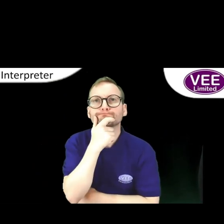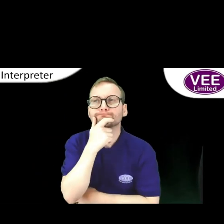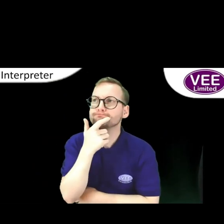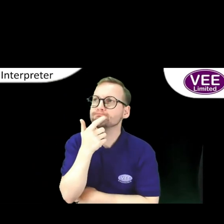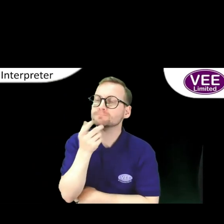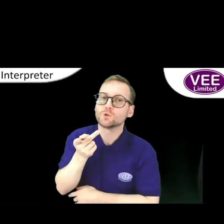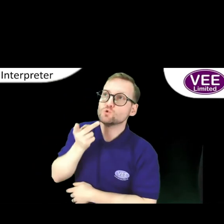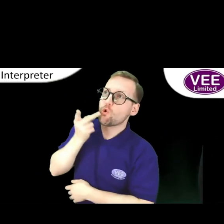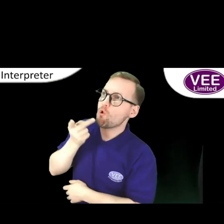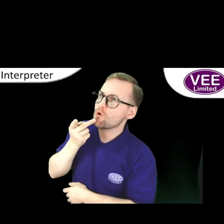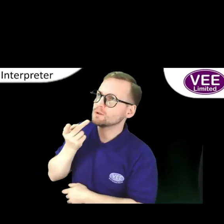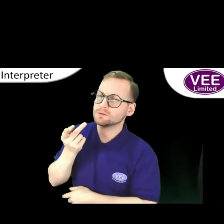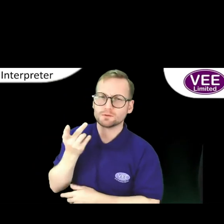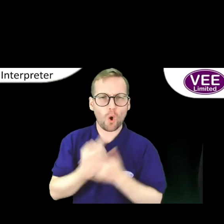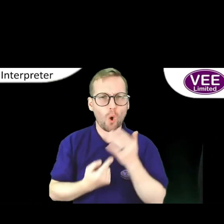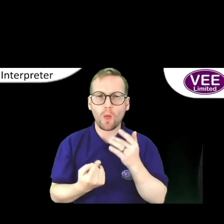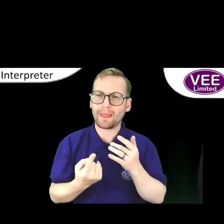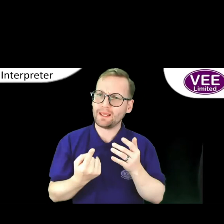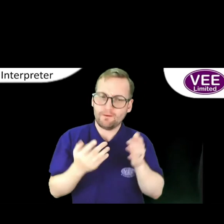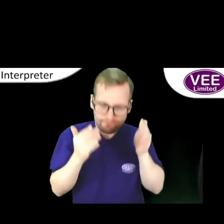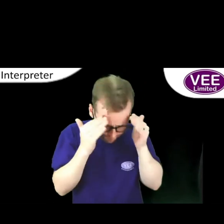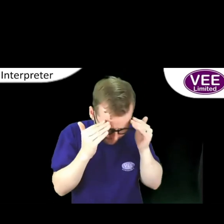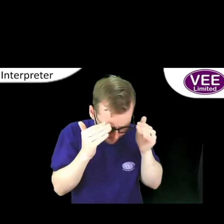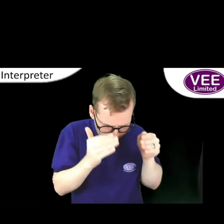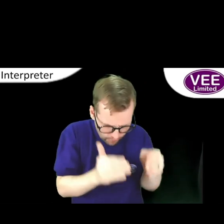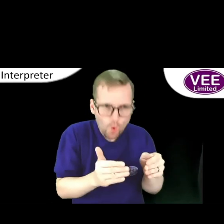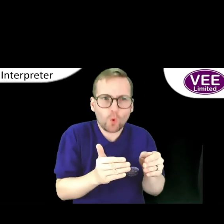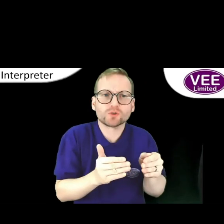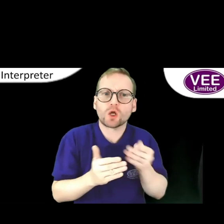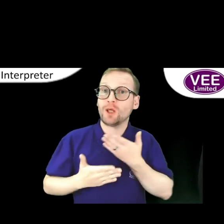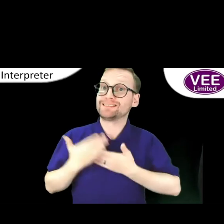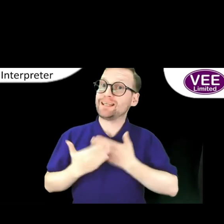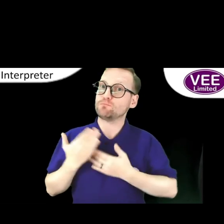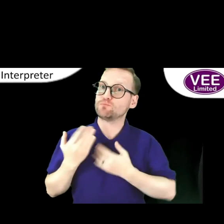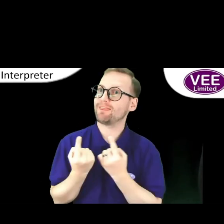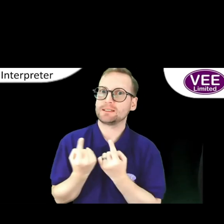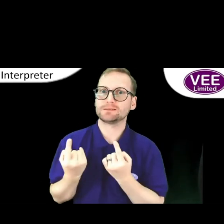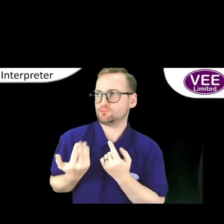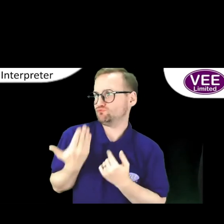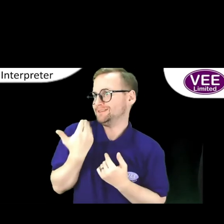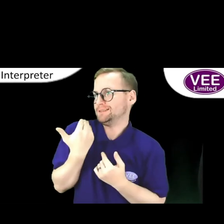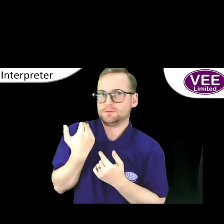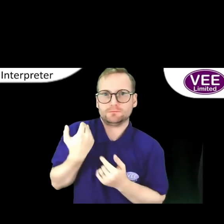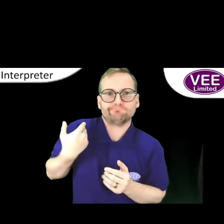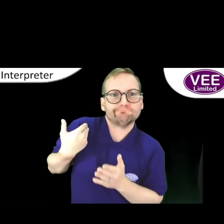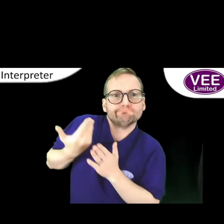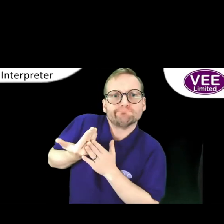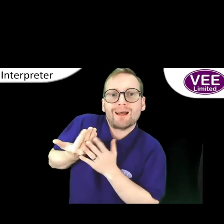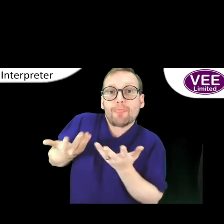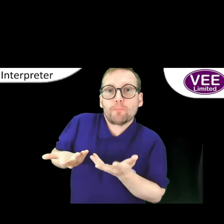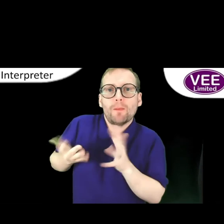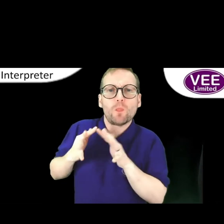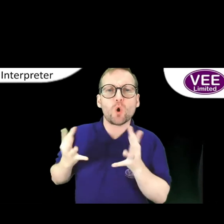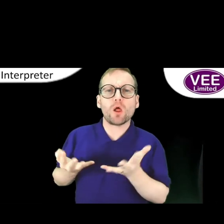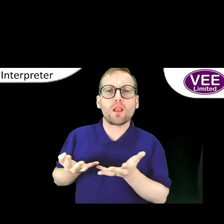songs, not just ones that focus on contemporary events and what's going on at the moment in the world,